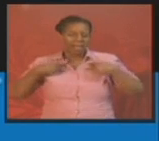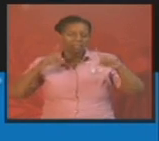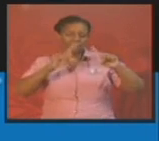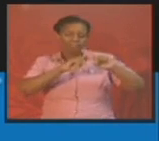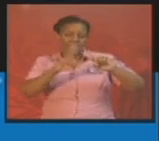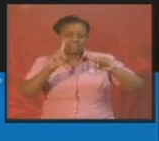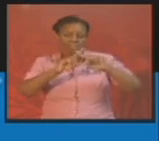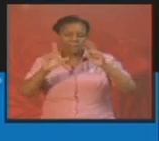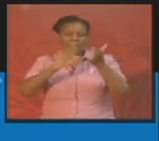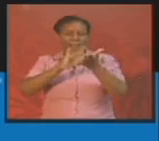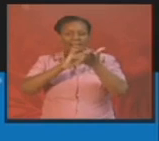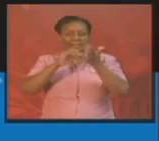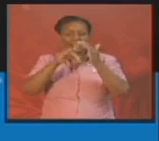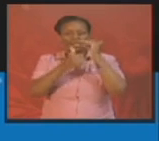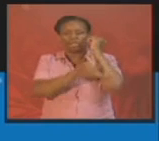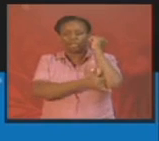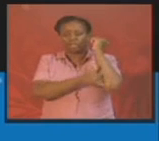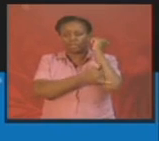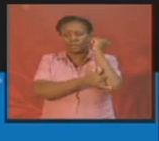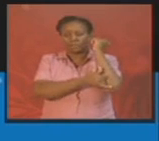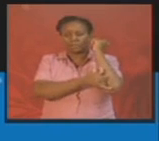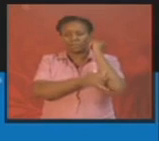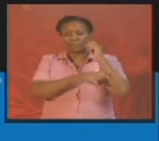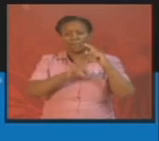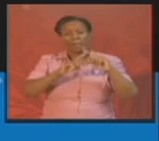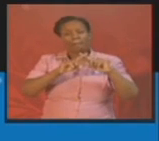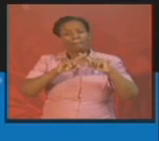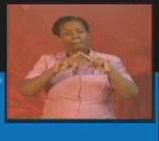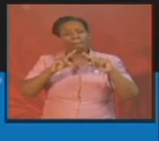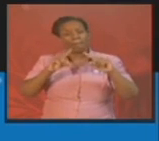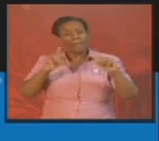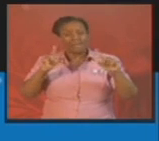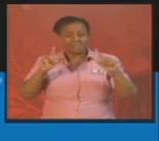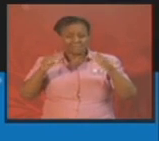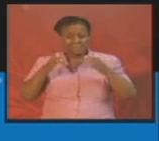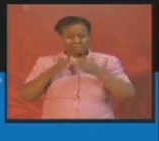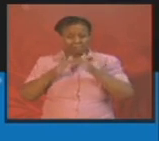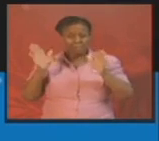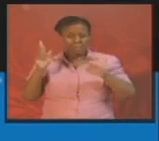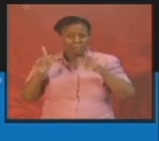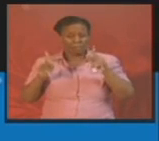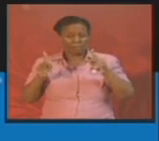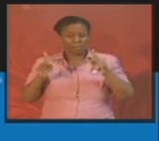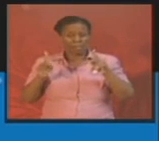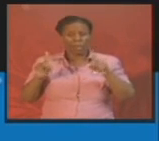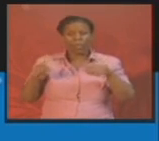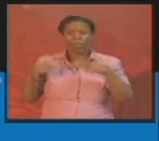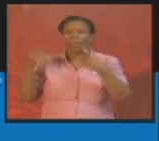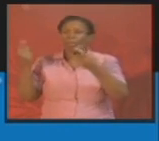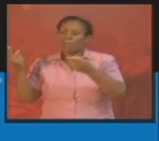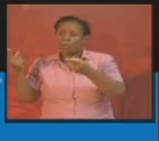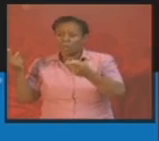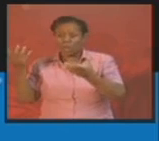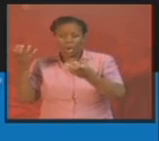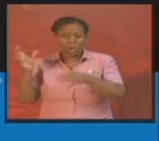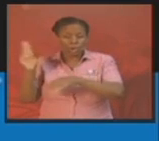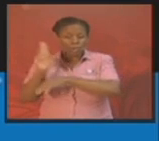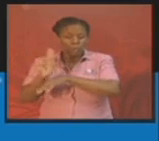your division look into these things, and can the public, for example, come to you, if they want to use any of